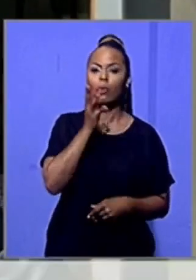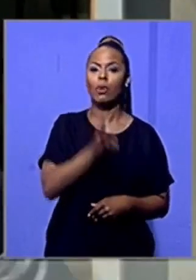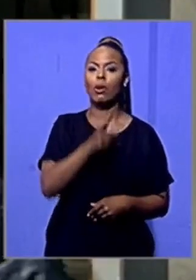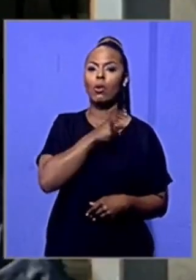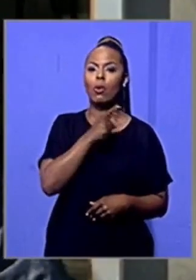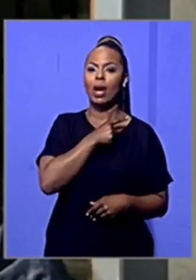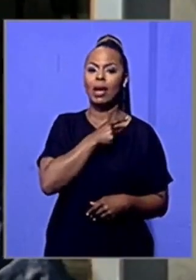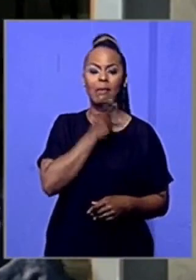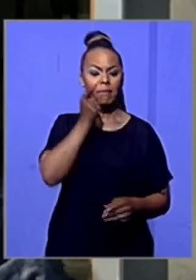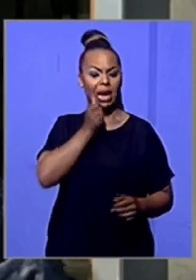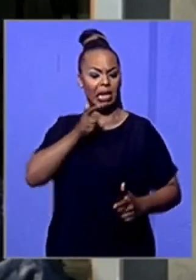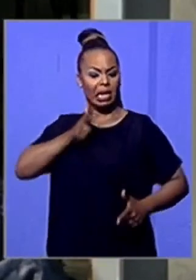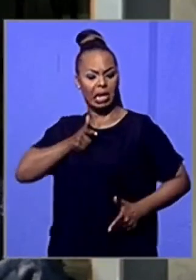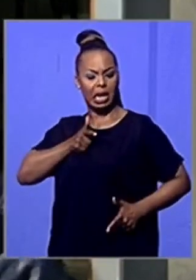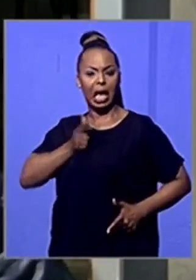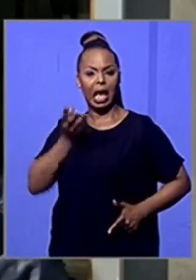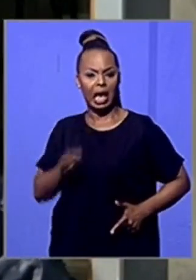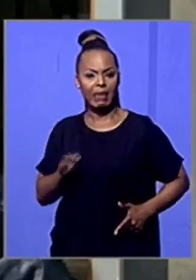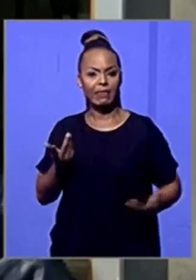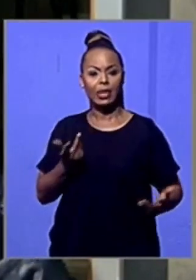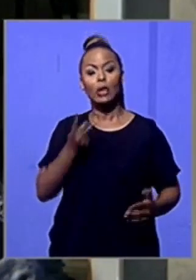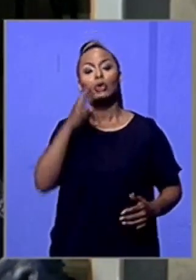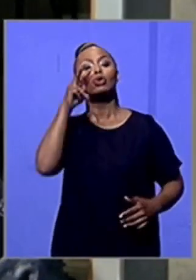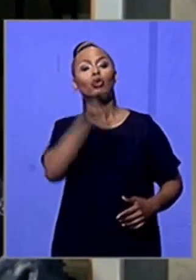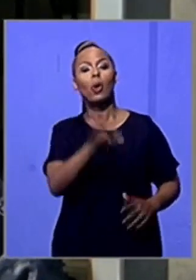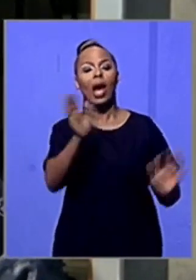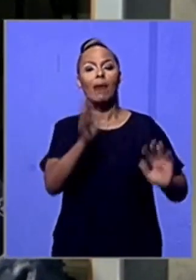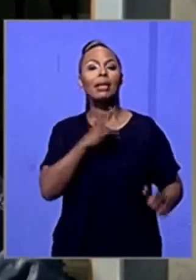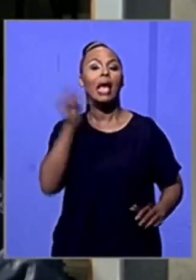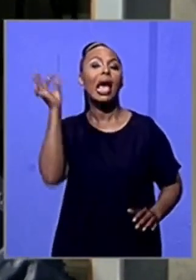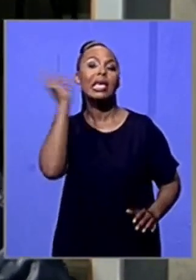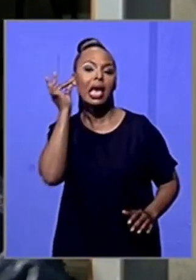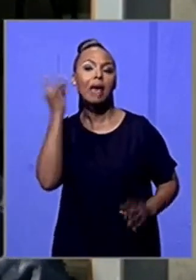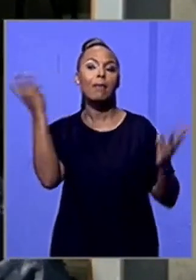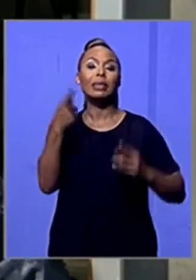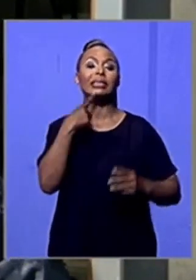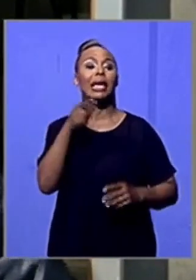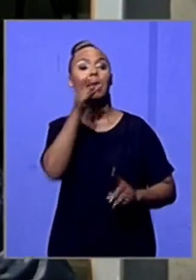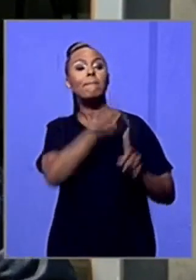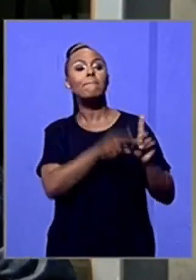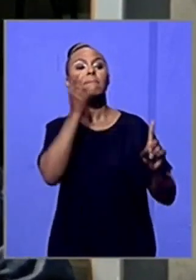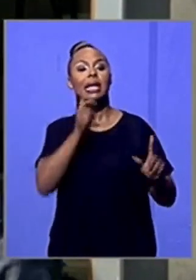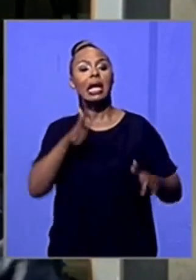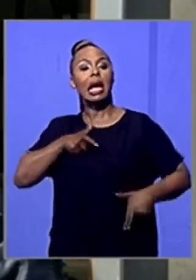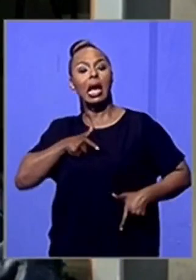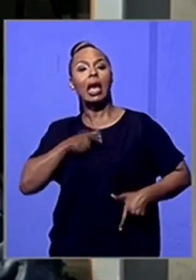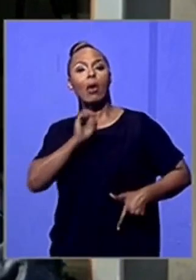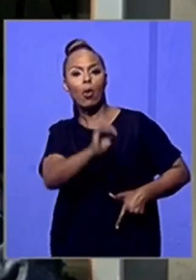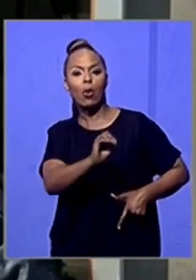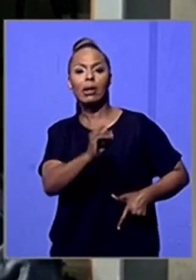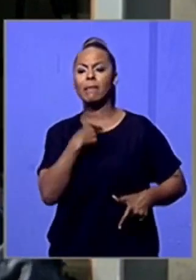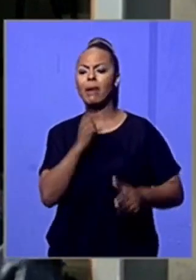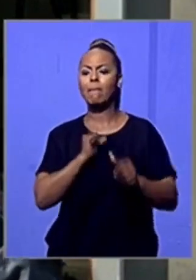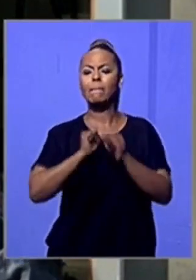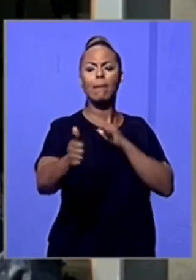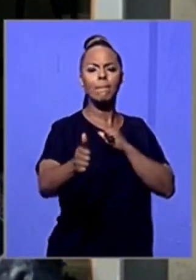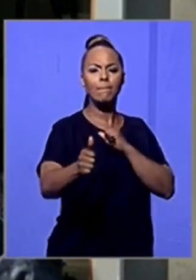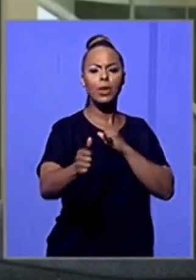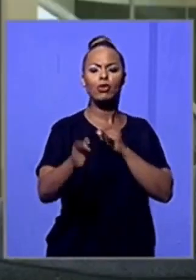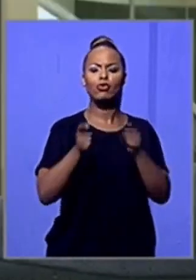got a gun. So I don't know, I didn't saw the gun but I heard the people say he got a gun. So we ran into the shop,